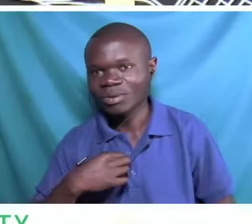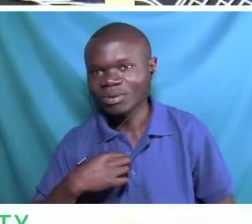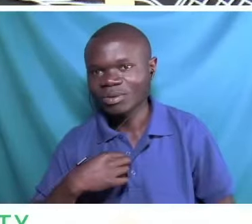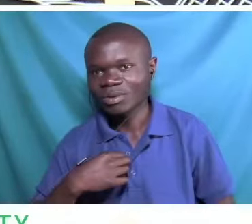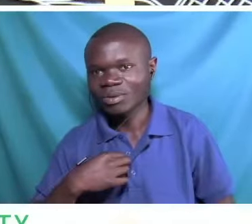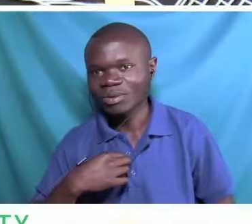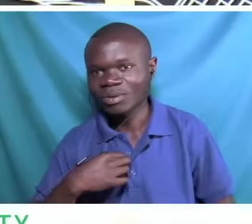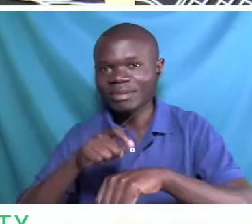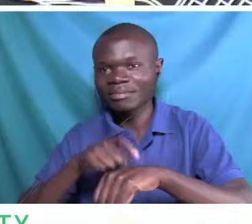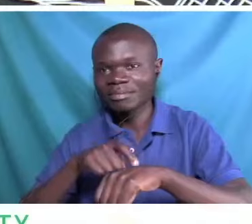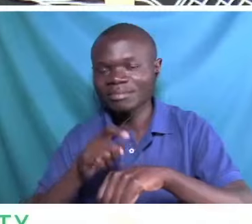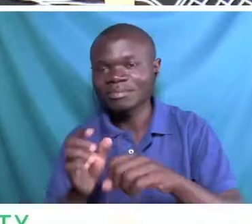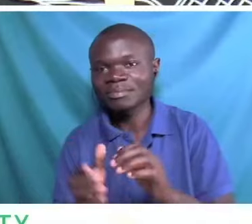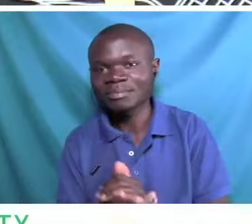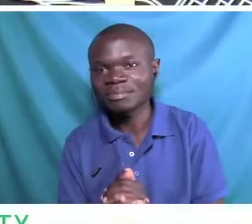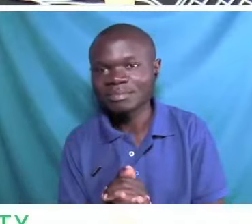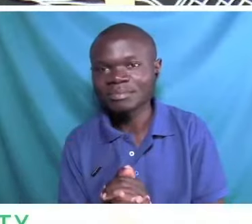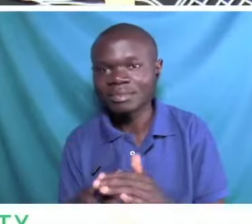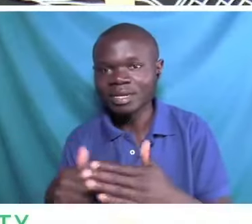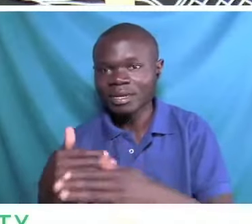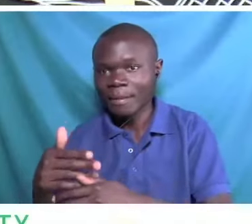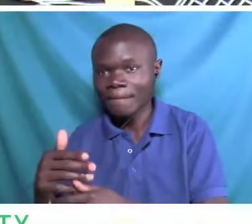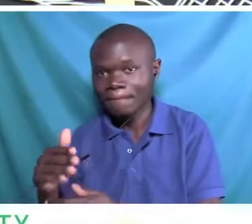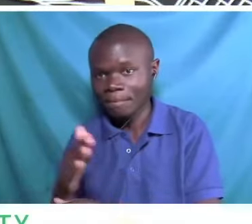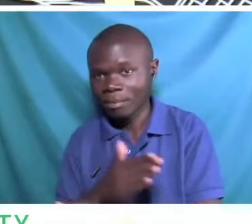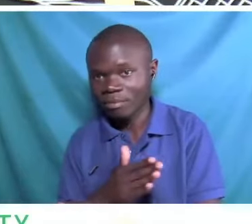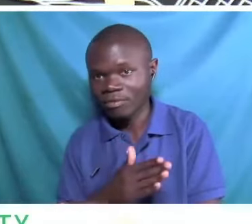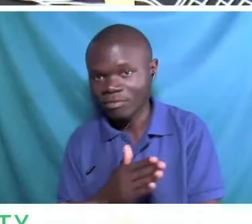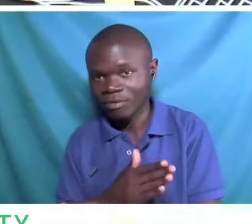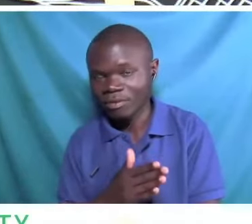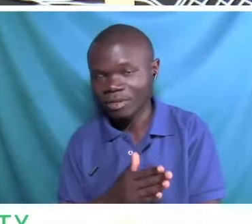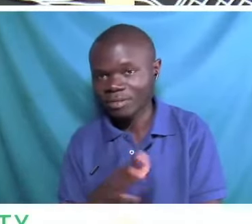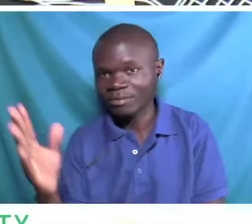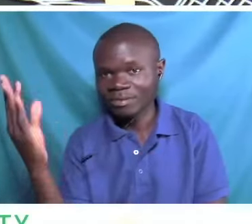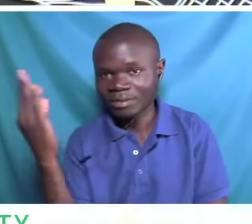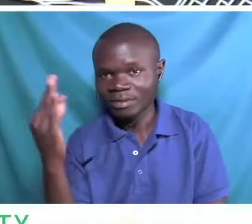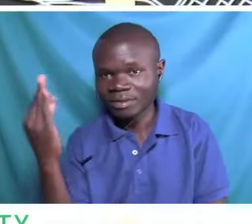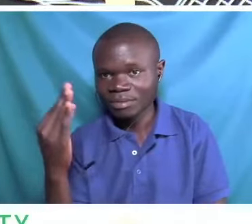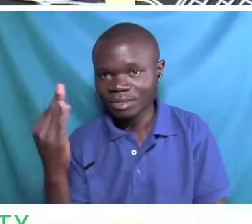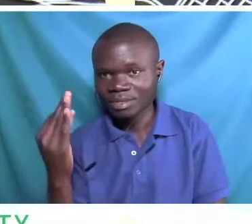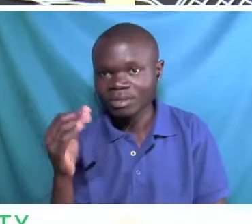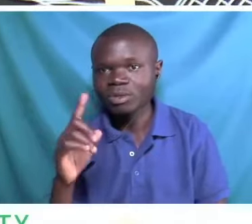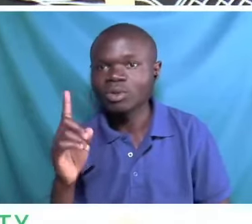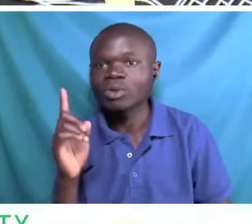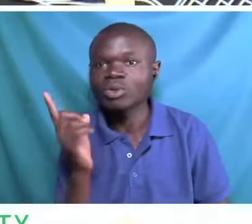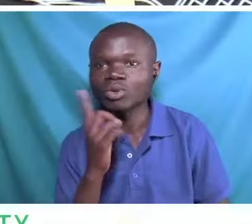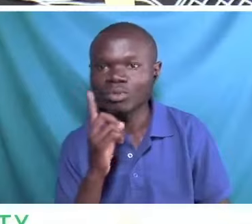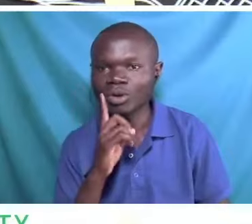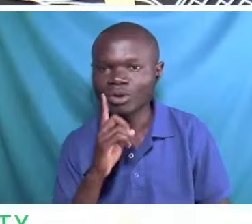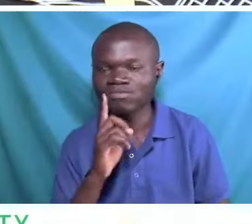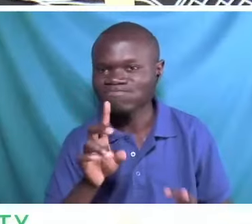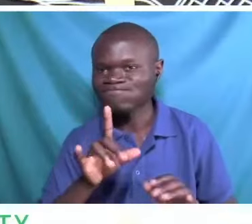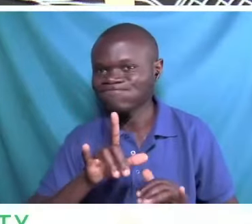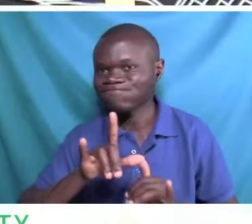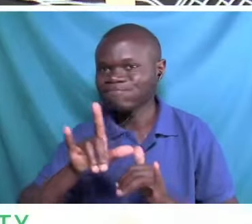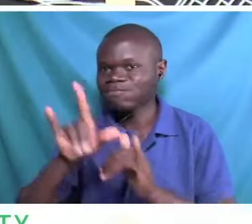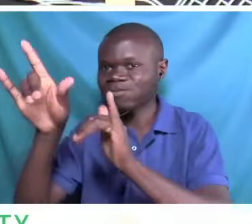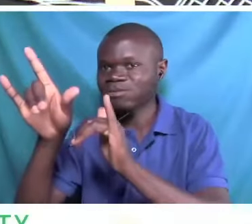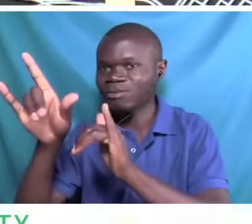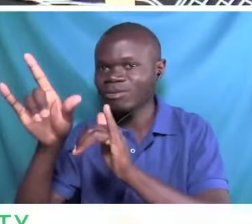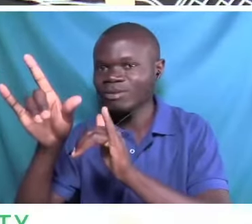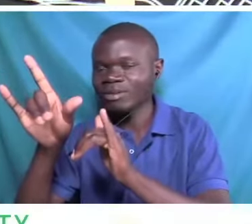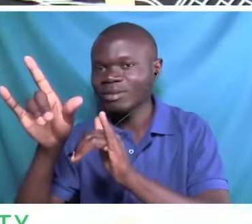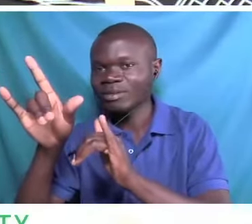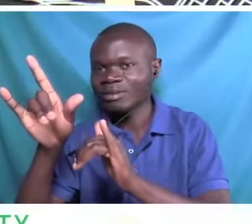very good time. Before I get to my sermon, I just want to covet your prayers. Tomorrow I leave for Sudan. For the